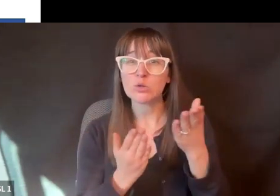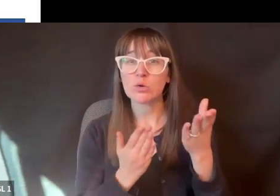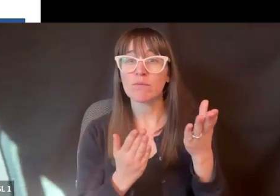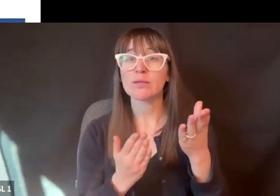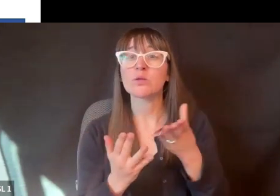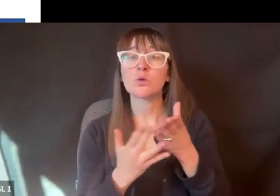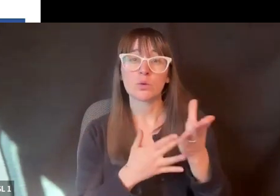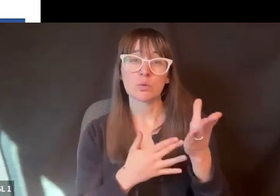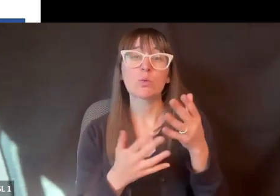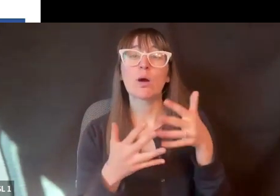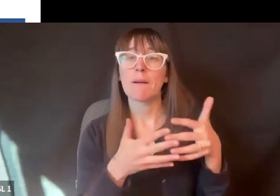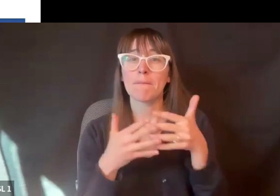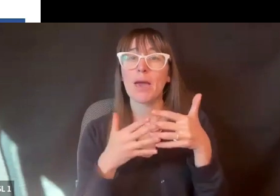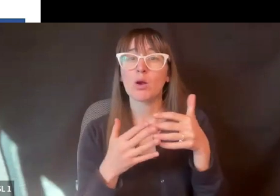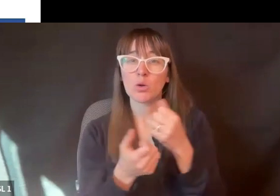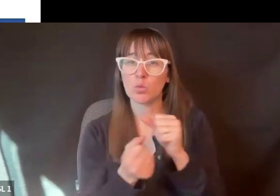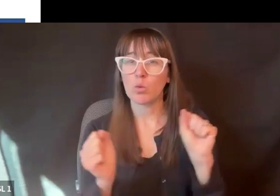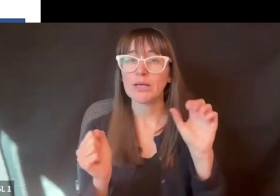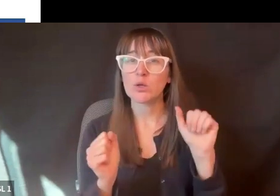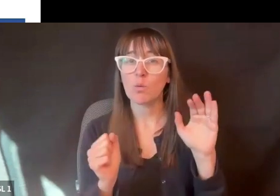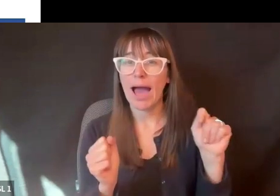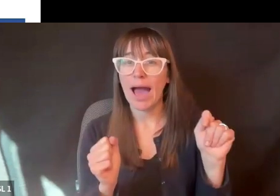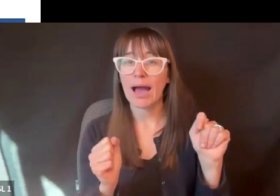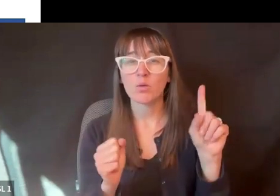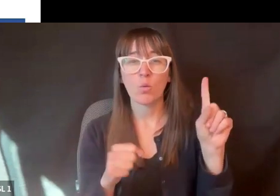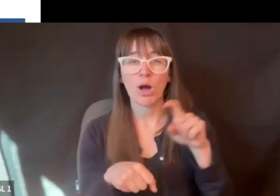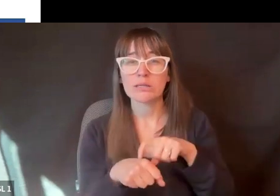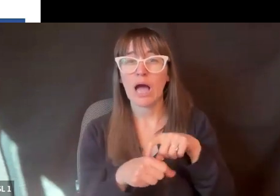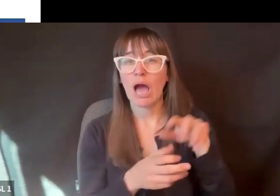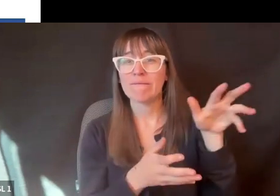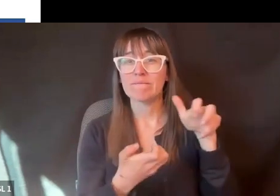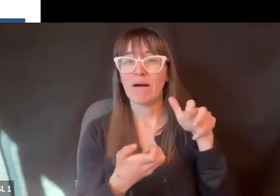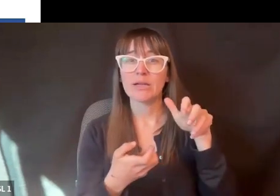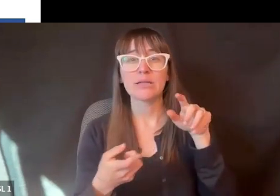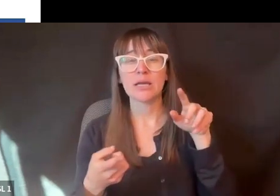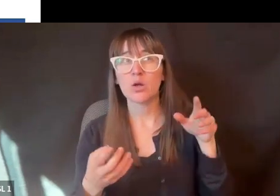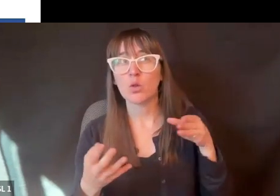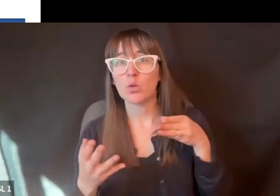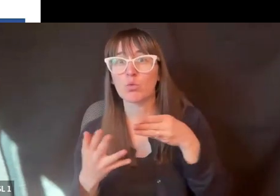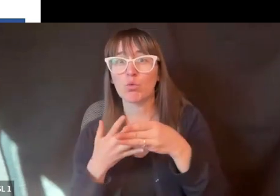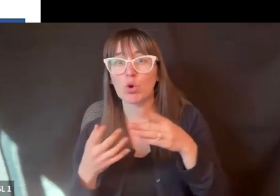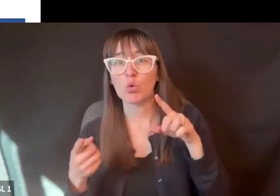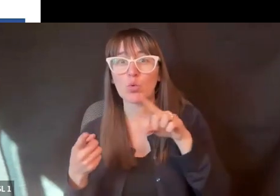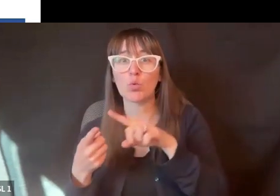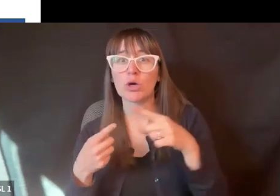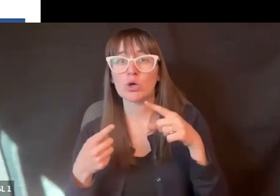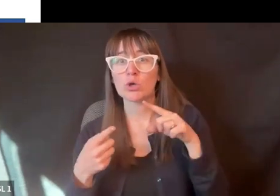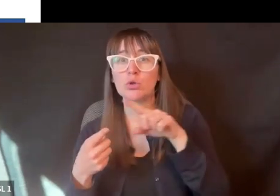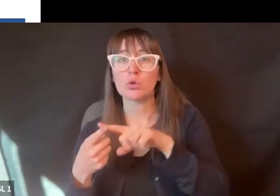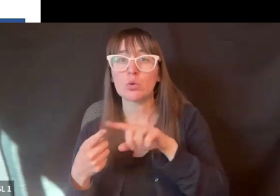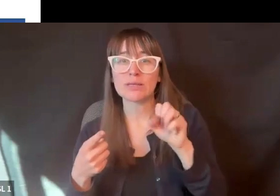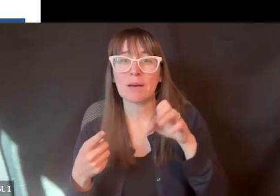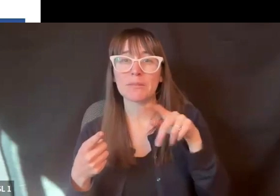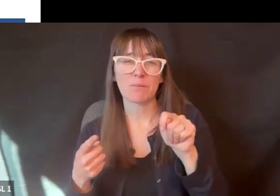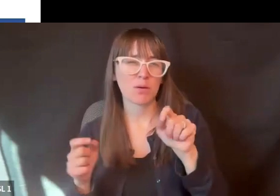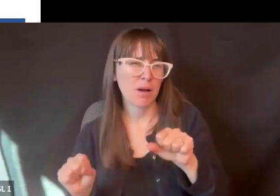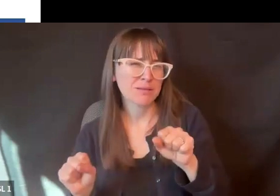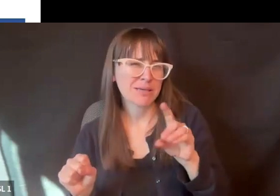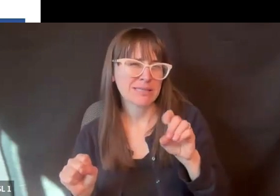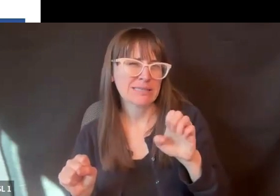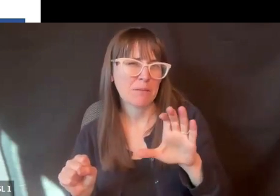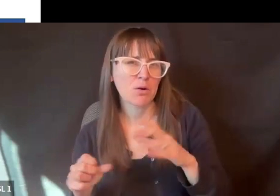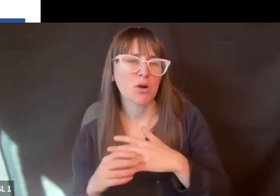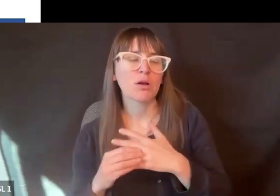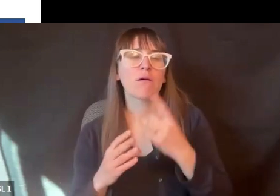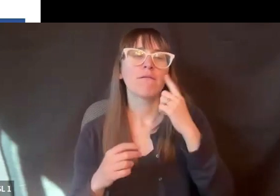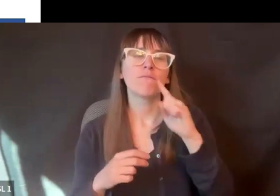services. Again, this was through American Rescue Act. It was one-time funding through September or maybe even